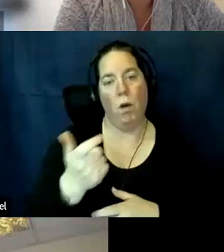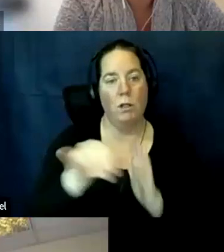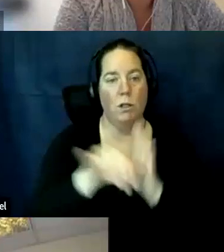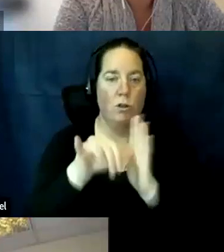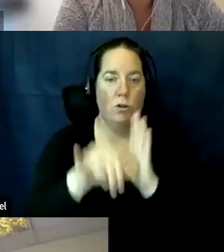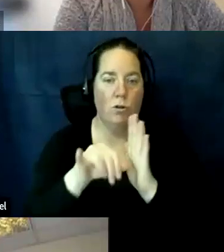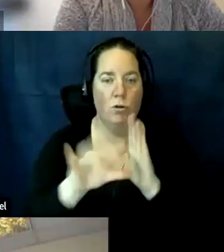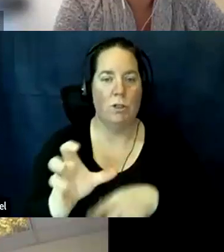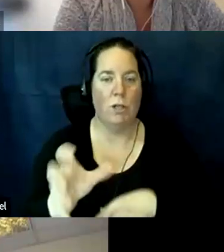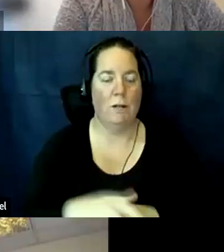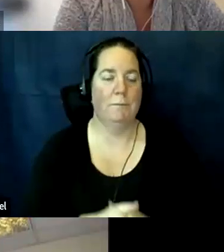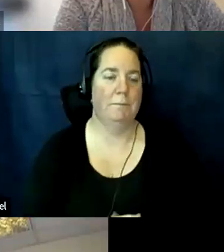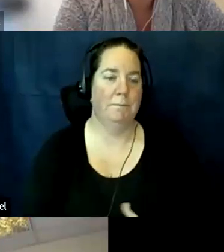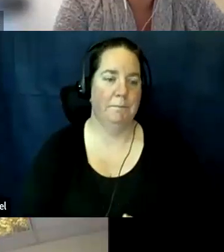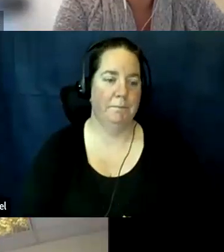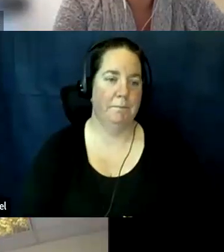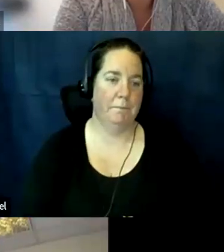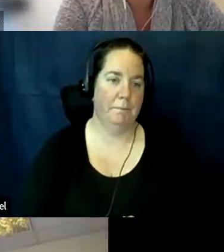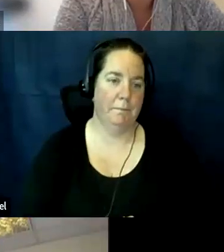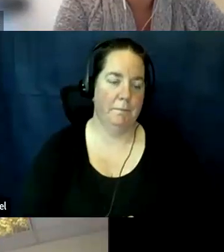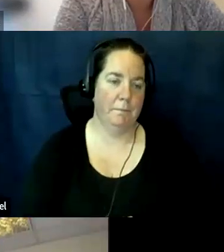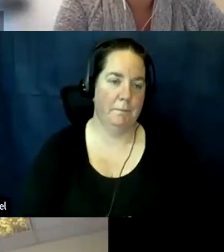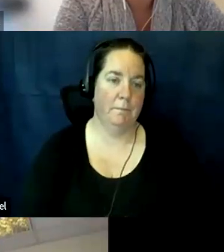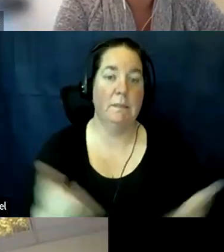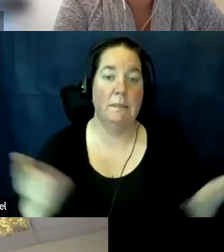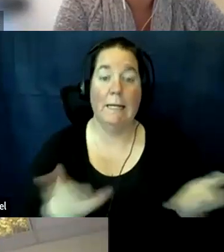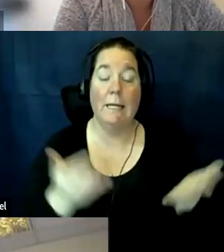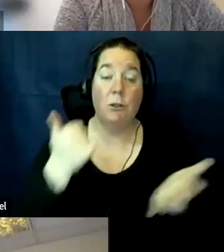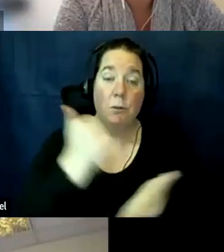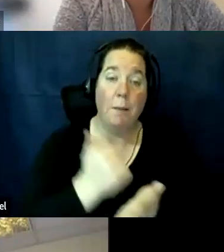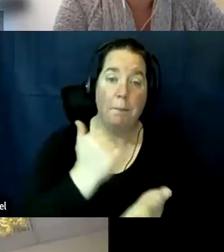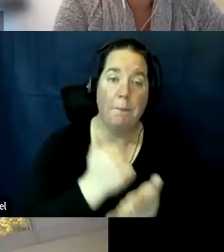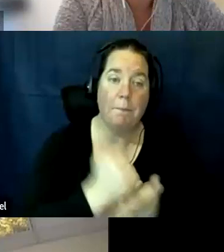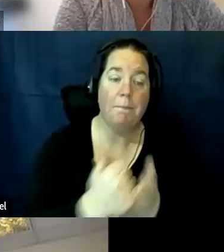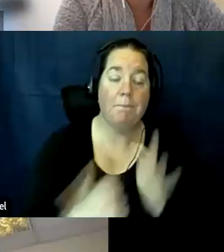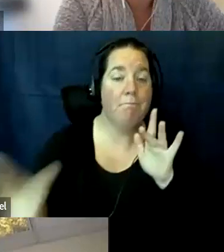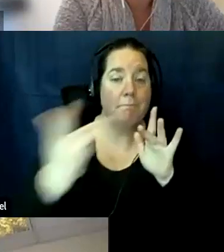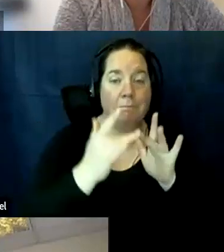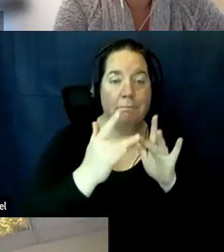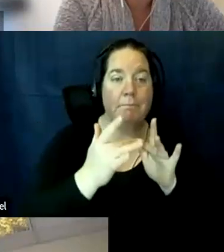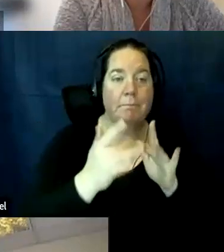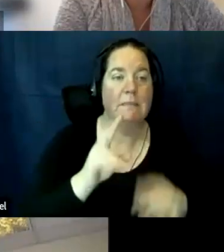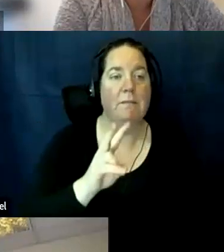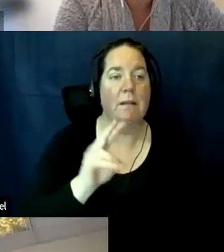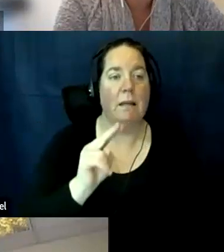sit after we tidy it up. We are here to help. Contact us at VFN by